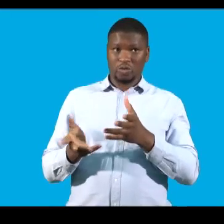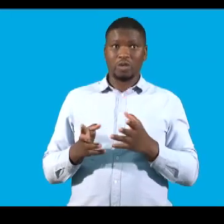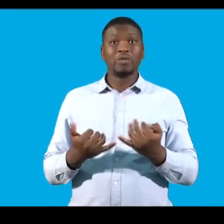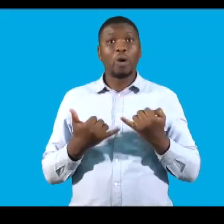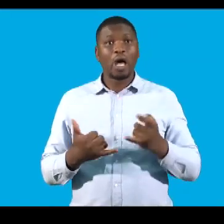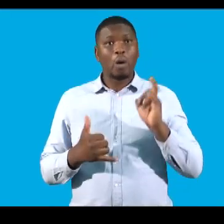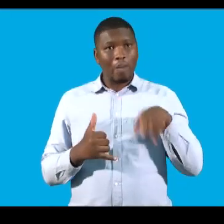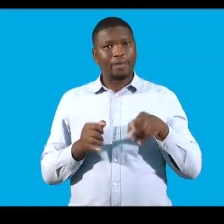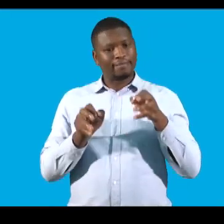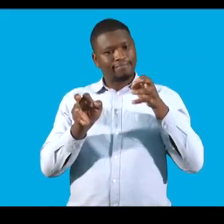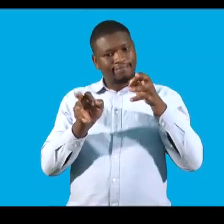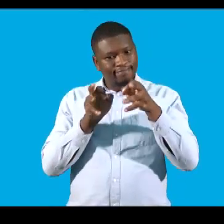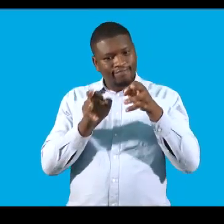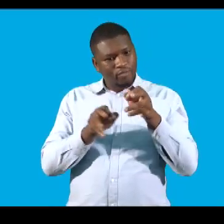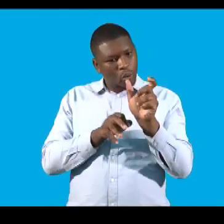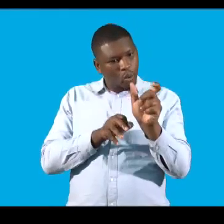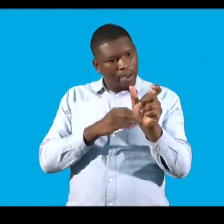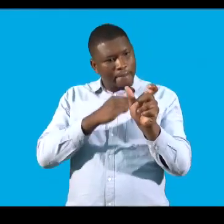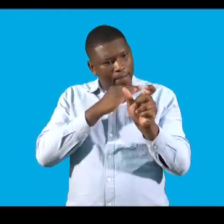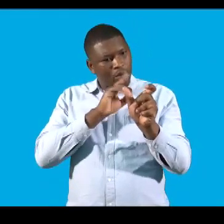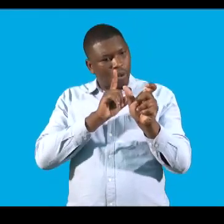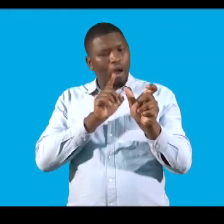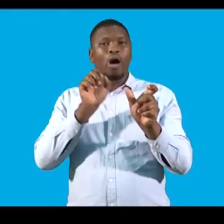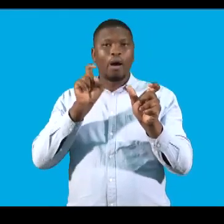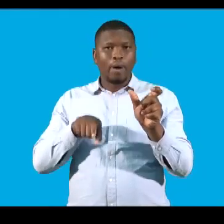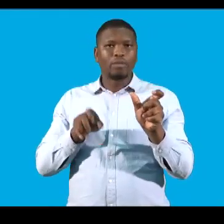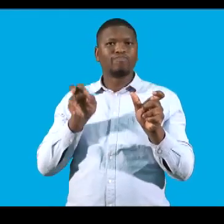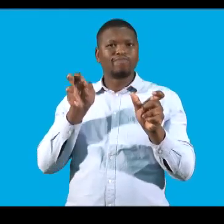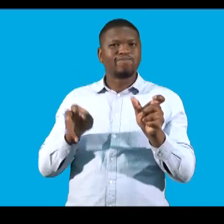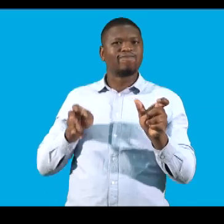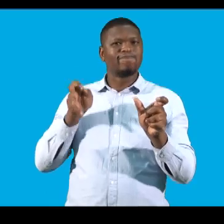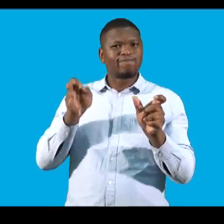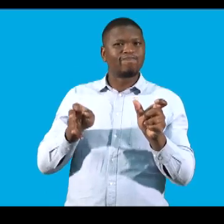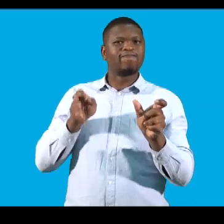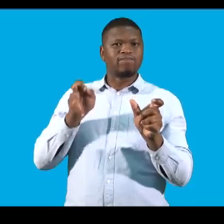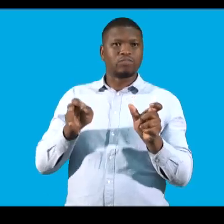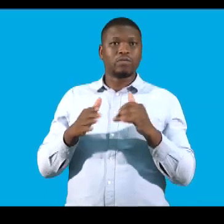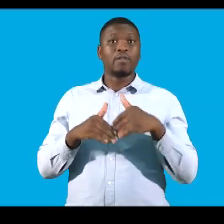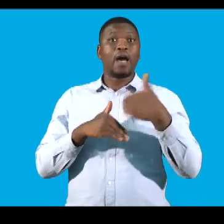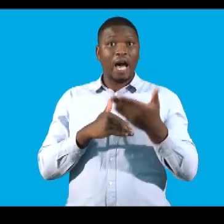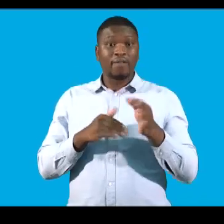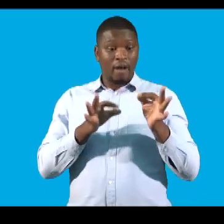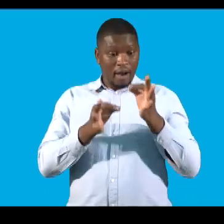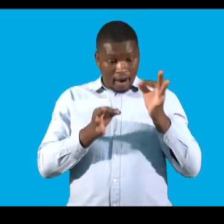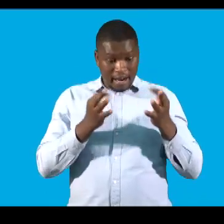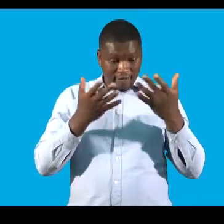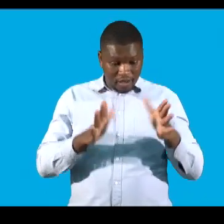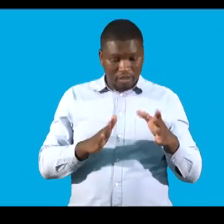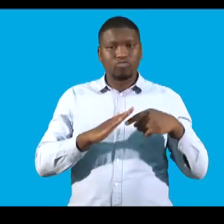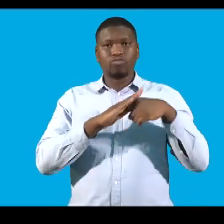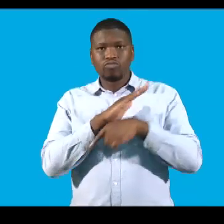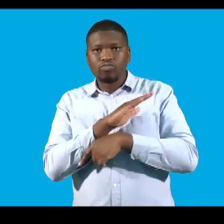are defining what the word stench means. Then use the analysis of the word